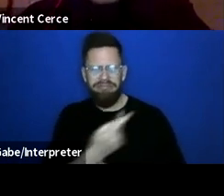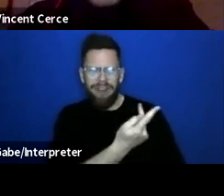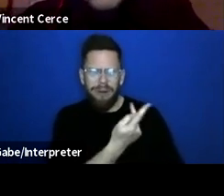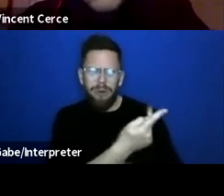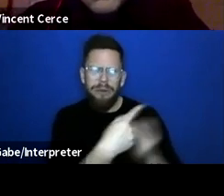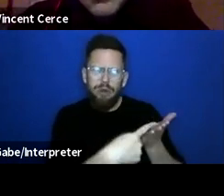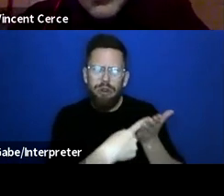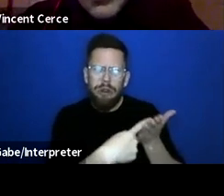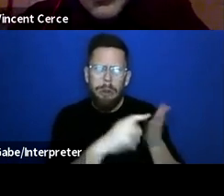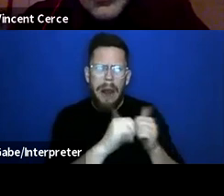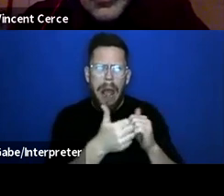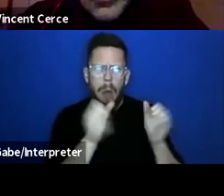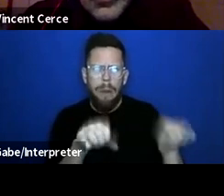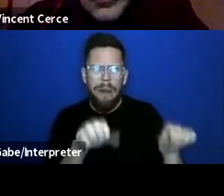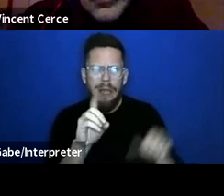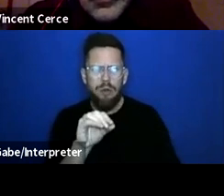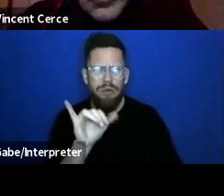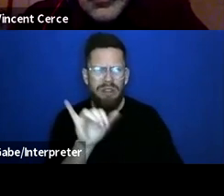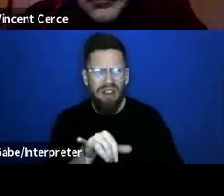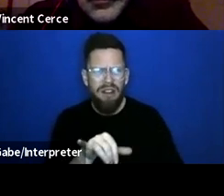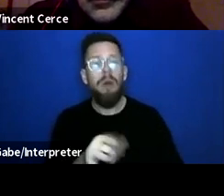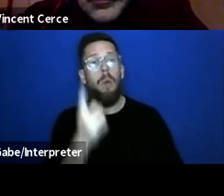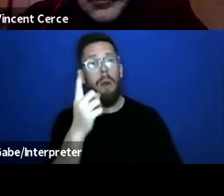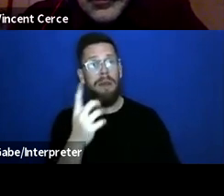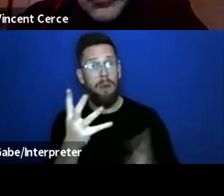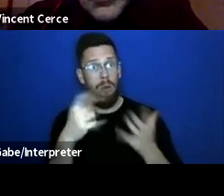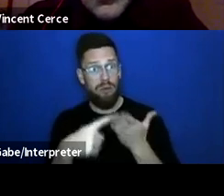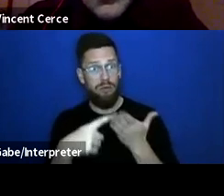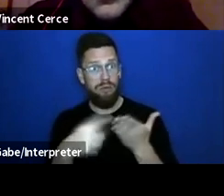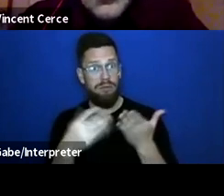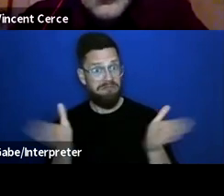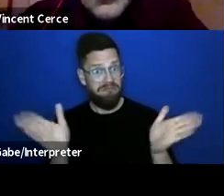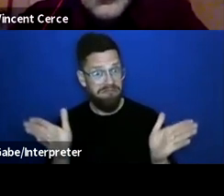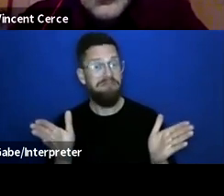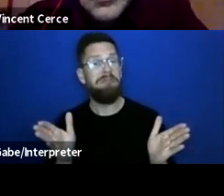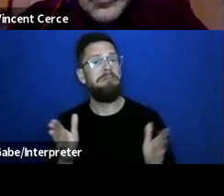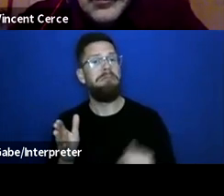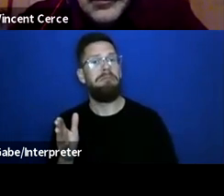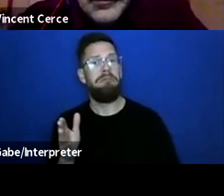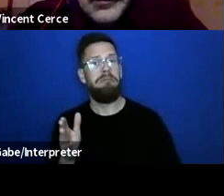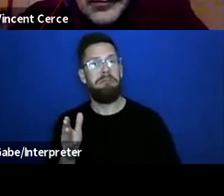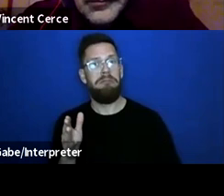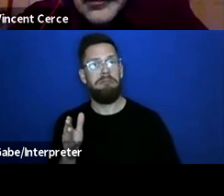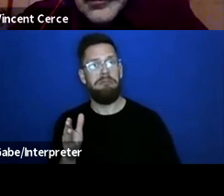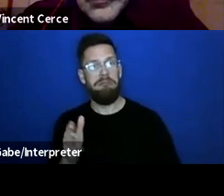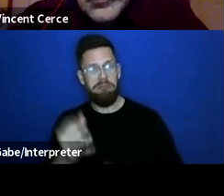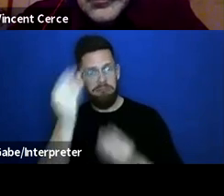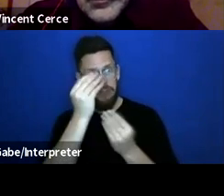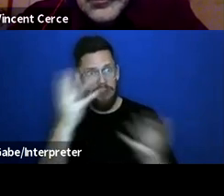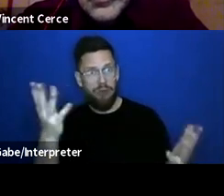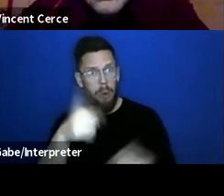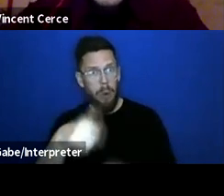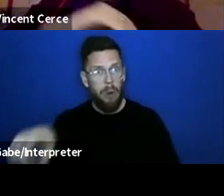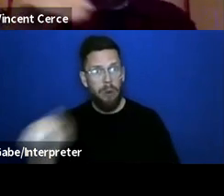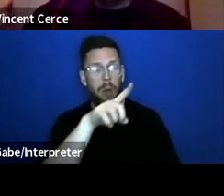And, you know, one of the reasons we wanted to discuss that here specifically with all of you is, you know, to let you folks understand, as the school committee, as